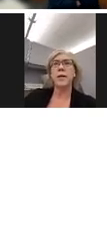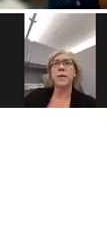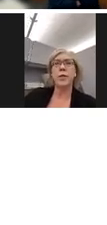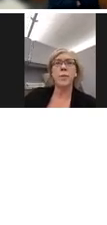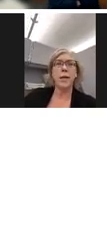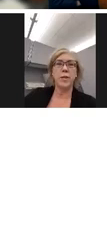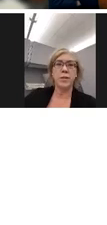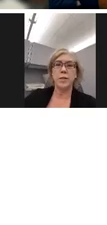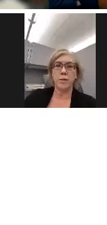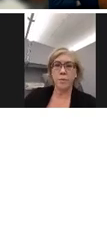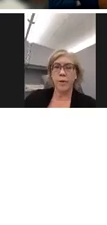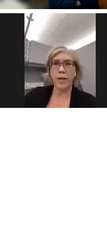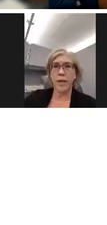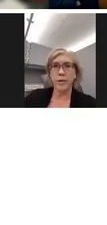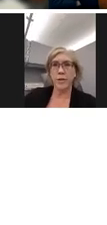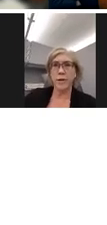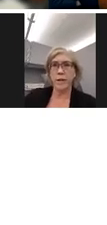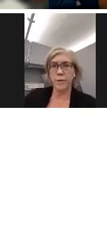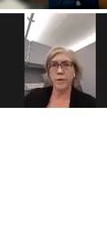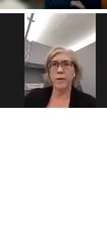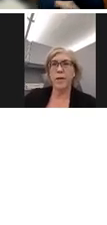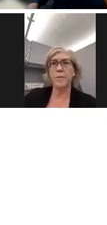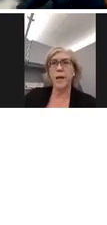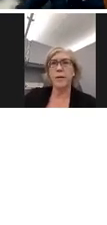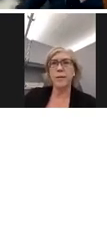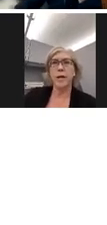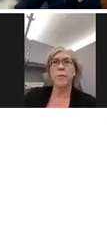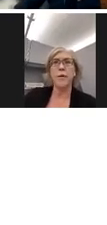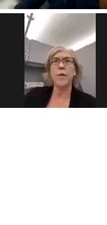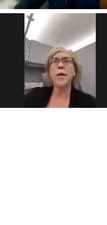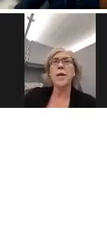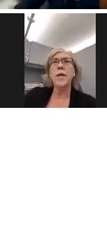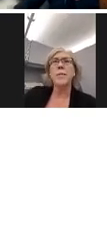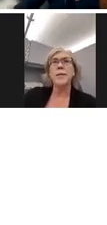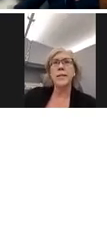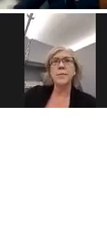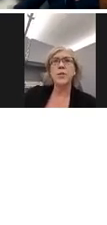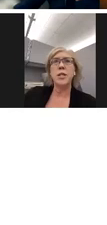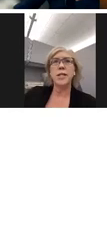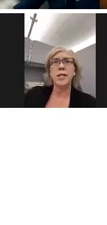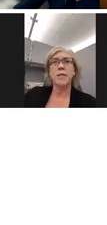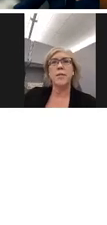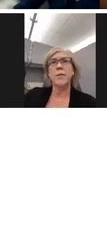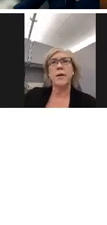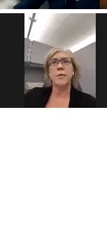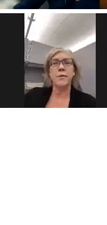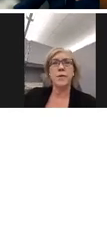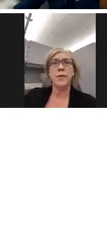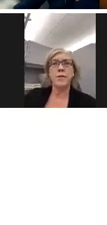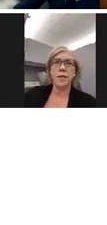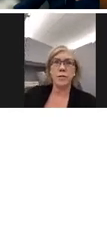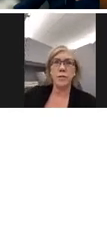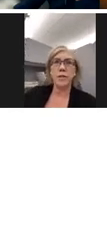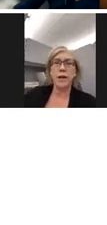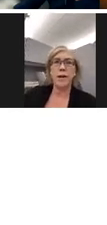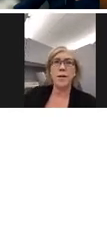Act funding, which many agencies are providing CARES Act funding throughout the County of Sacramento. But CSBG itself has been around for